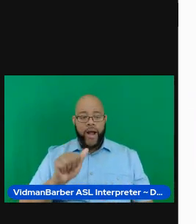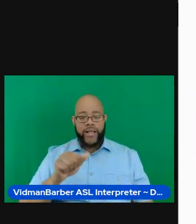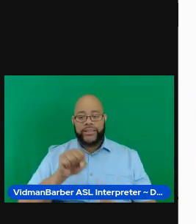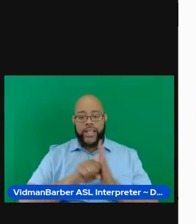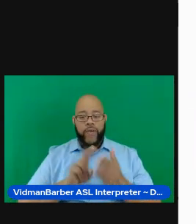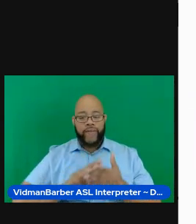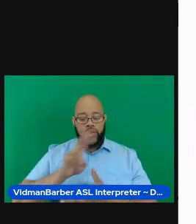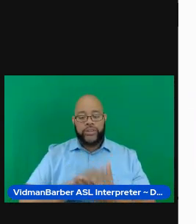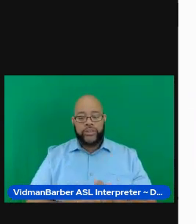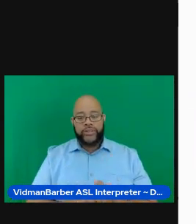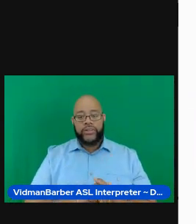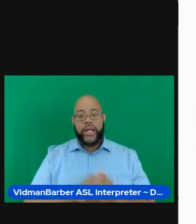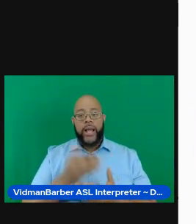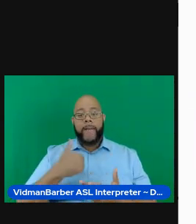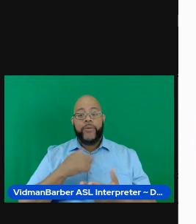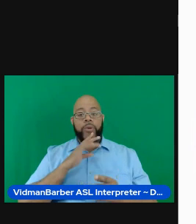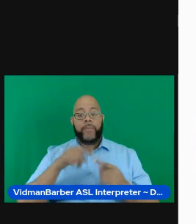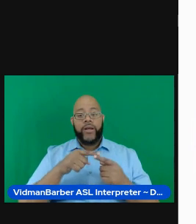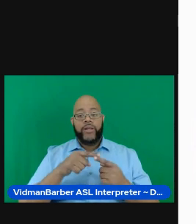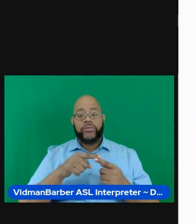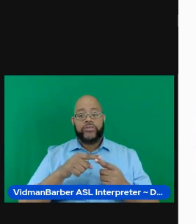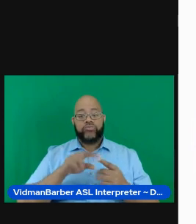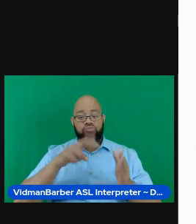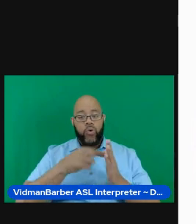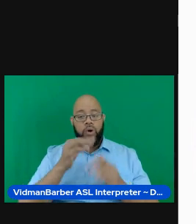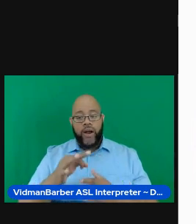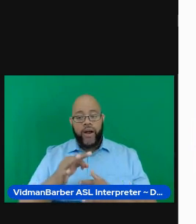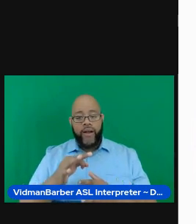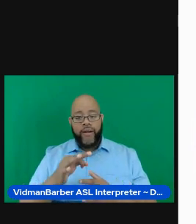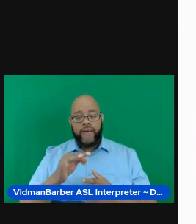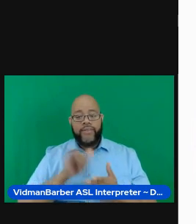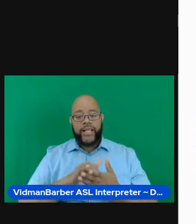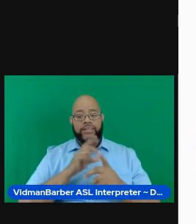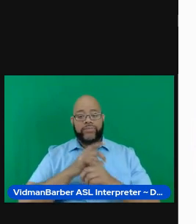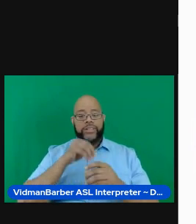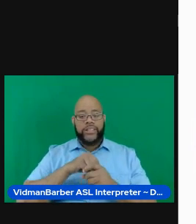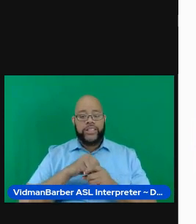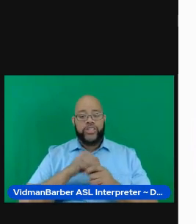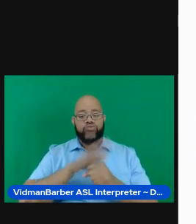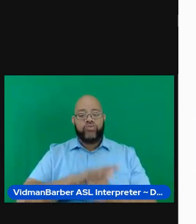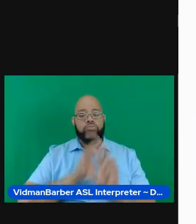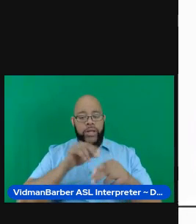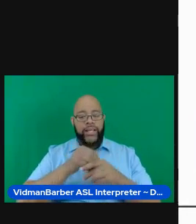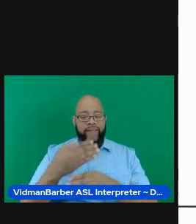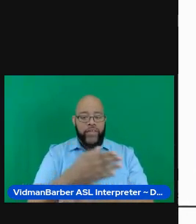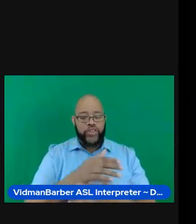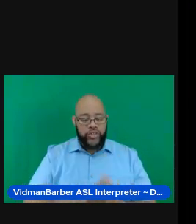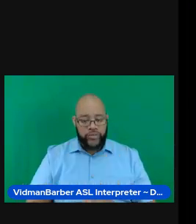my interest is elucidating the role of beta-defensin in stress response in fish.